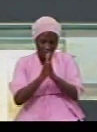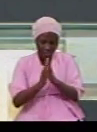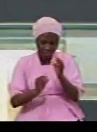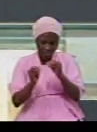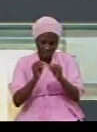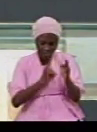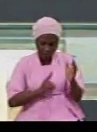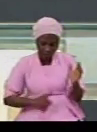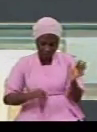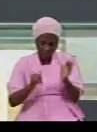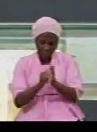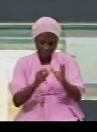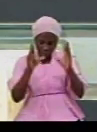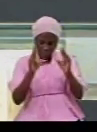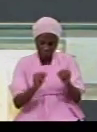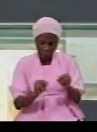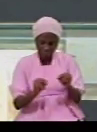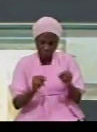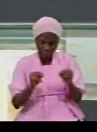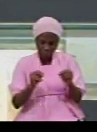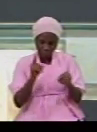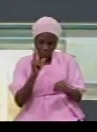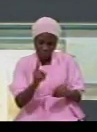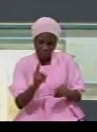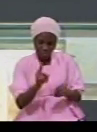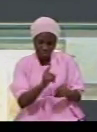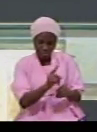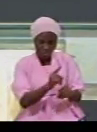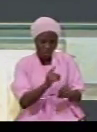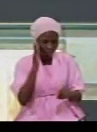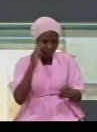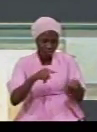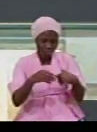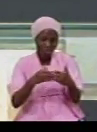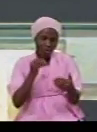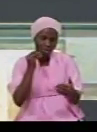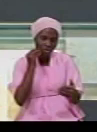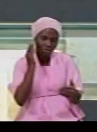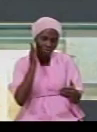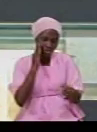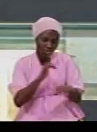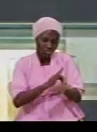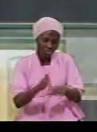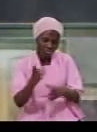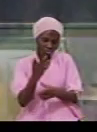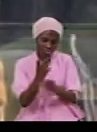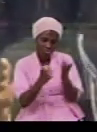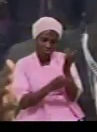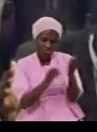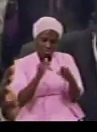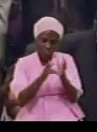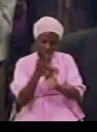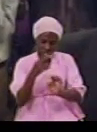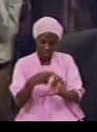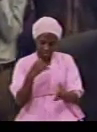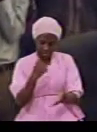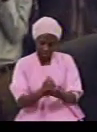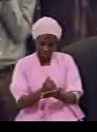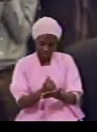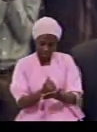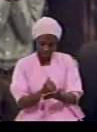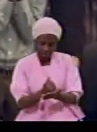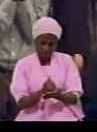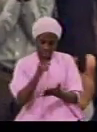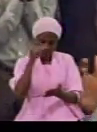Lord, nobody will go back home empty-handed in Jesus' name.